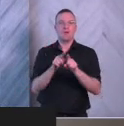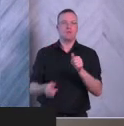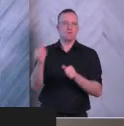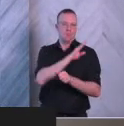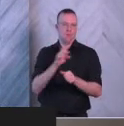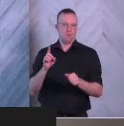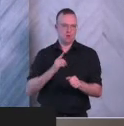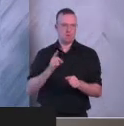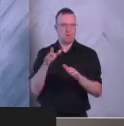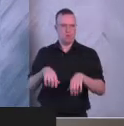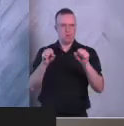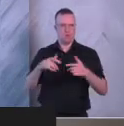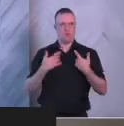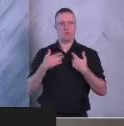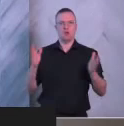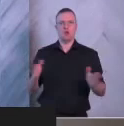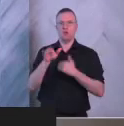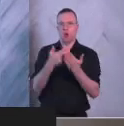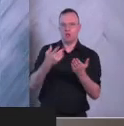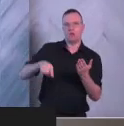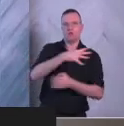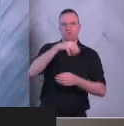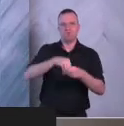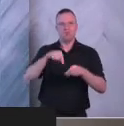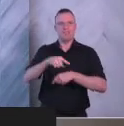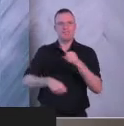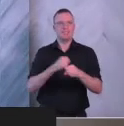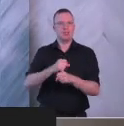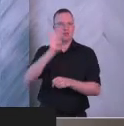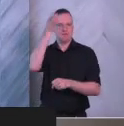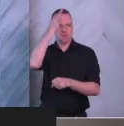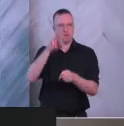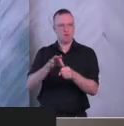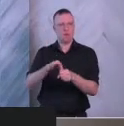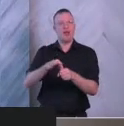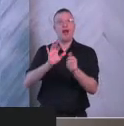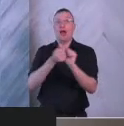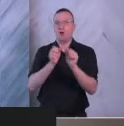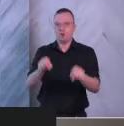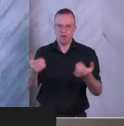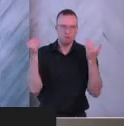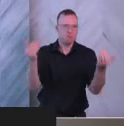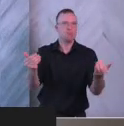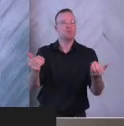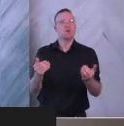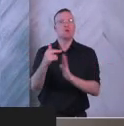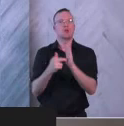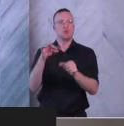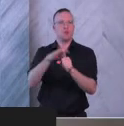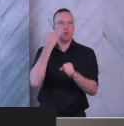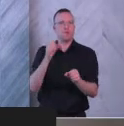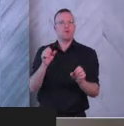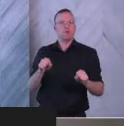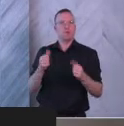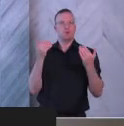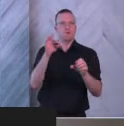this event. We encourage everyone to participate in this year's federal election however they can. Be sure to register to vote if you are eligible. Vote